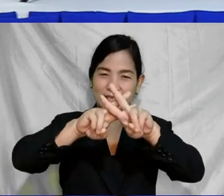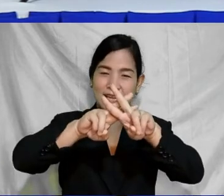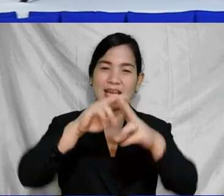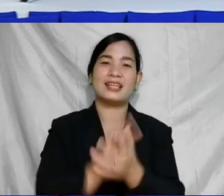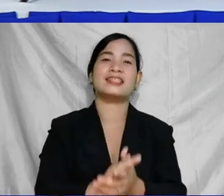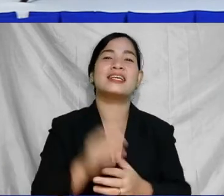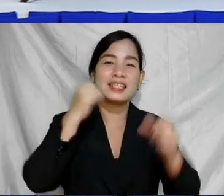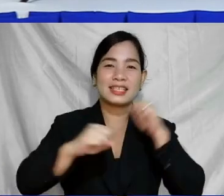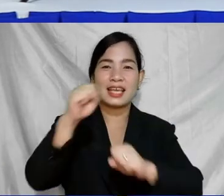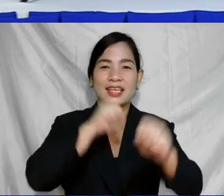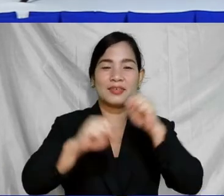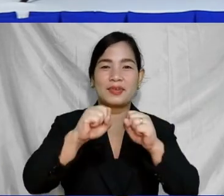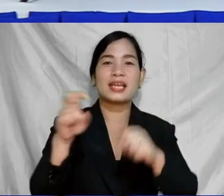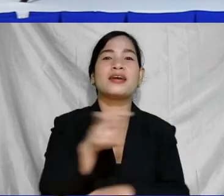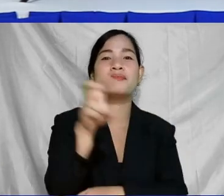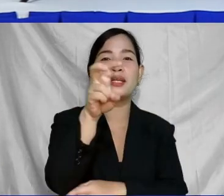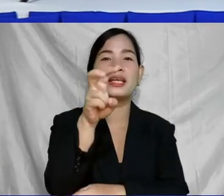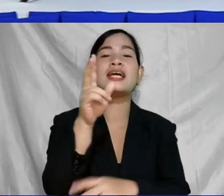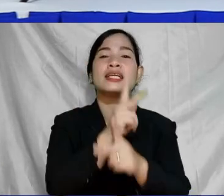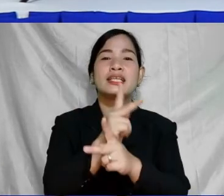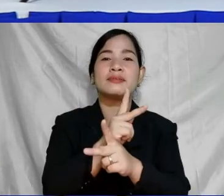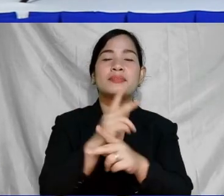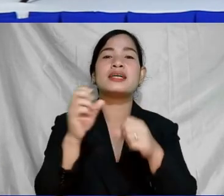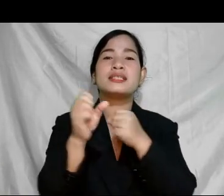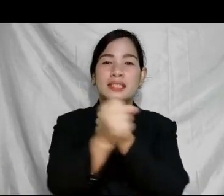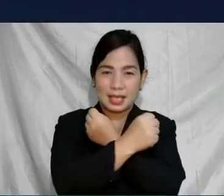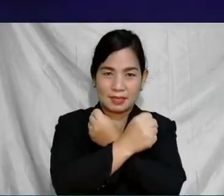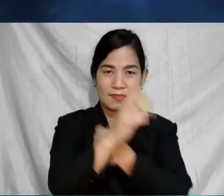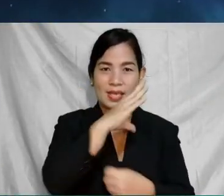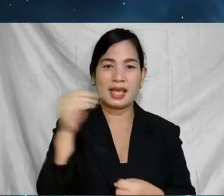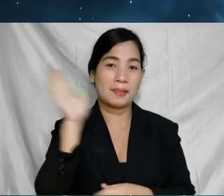#scientificadventures. Keep safe, everyone, and bye for now.